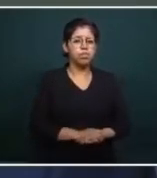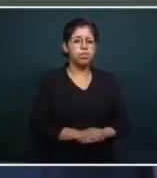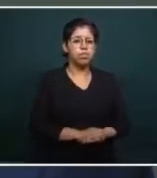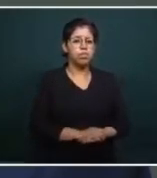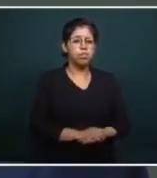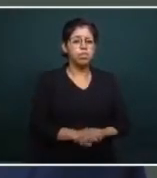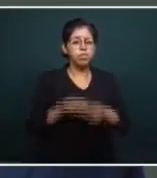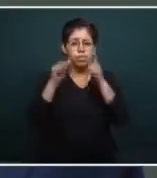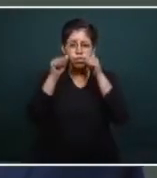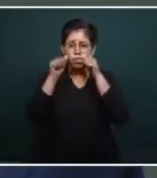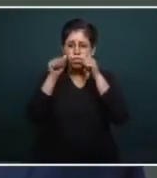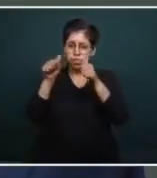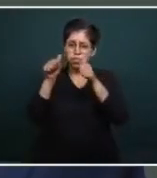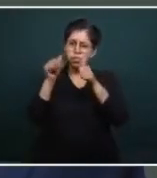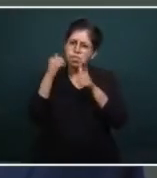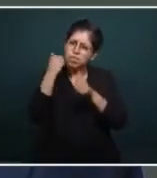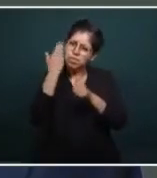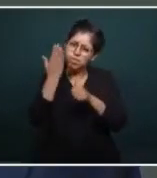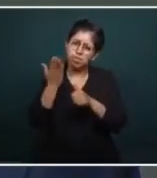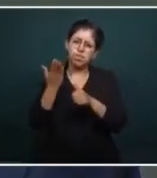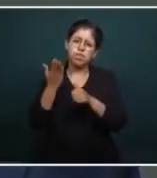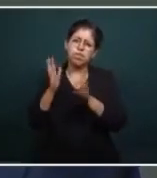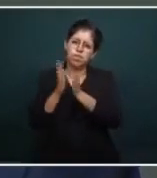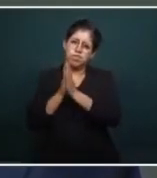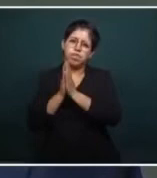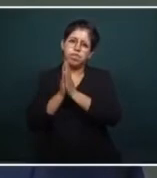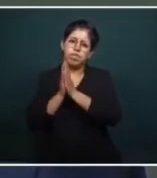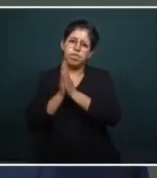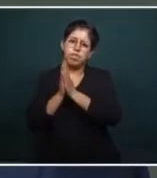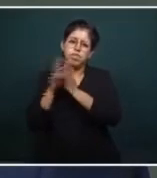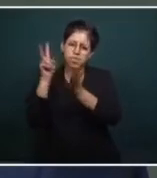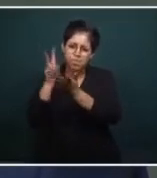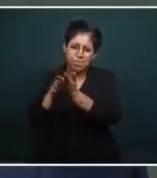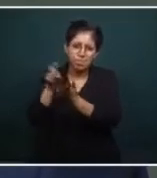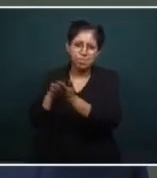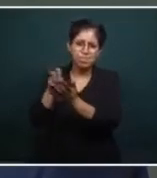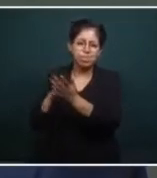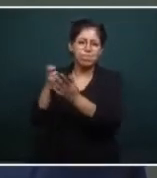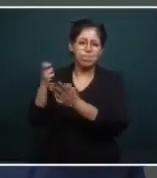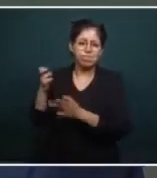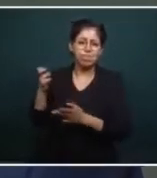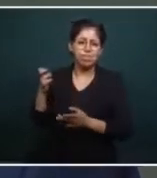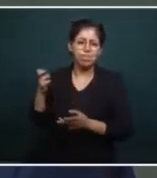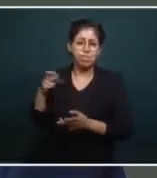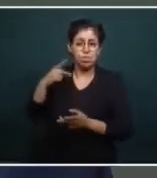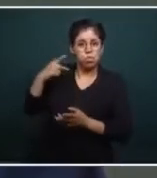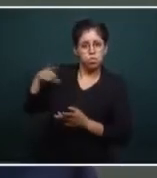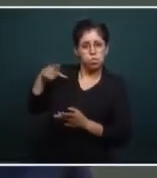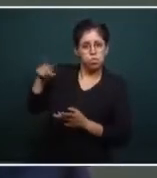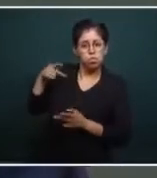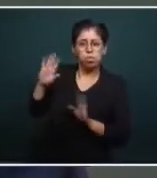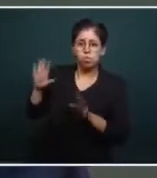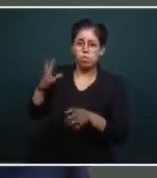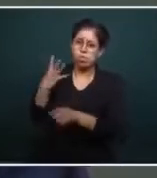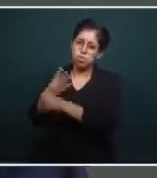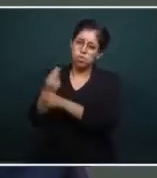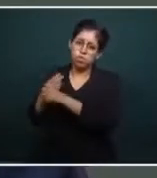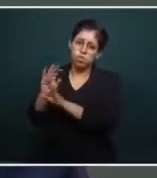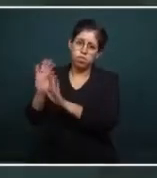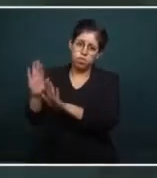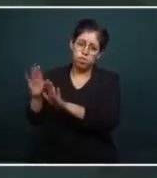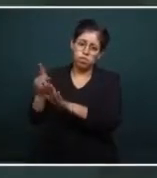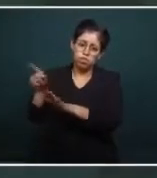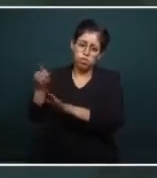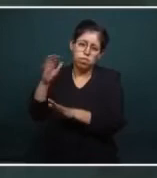a atender are going to attend to this matter, ellos because van a resolver lo they're que going to resolve más it,